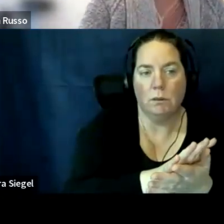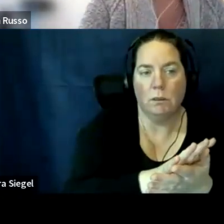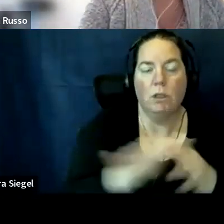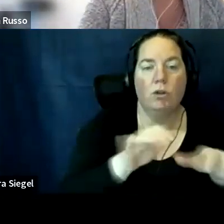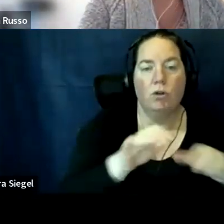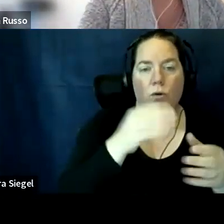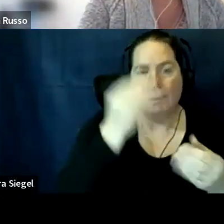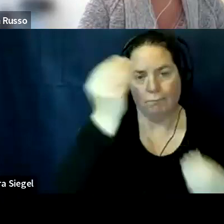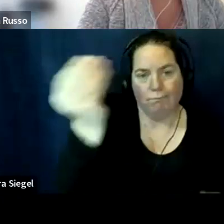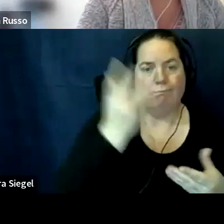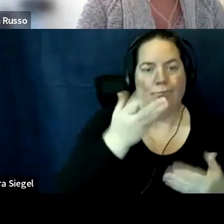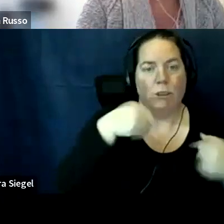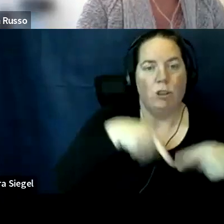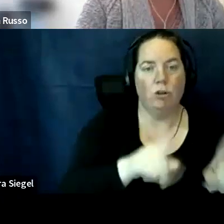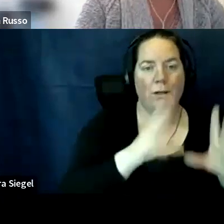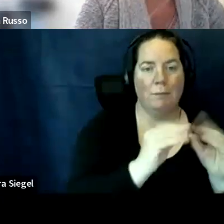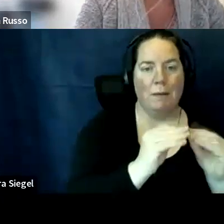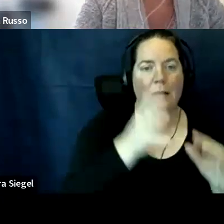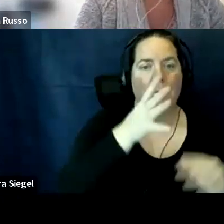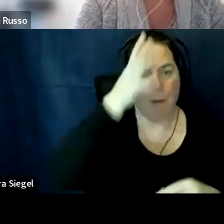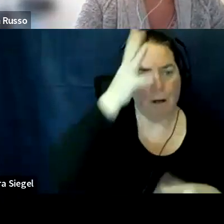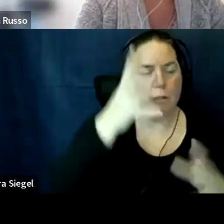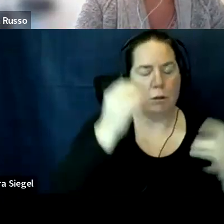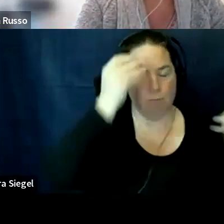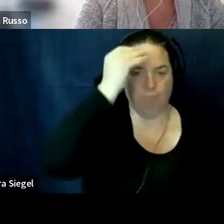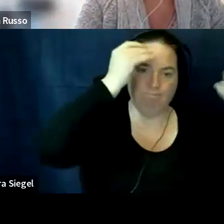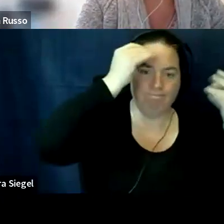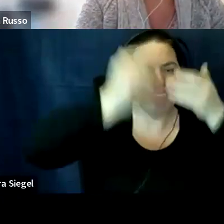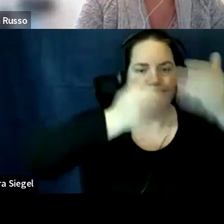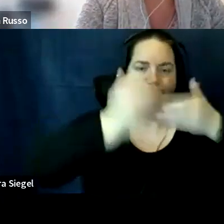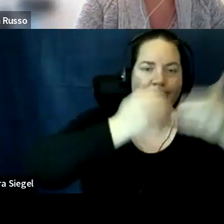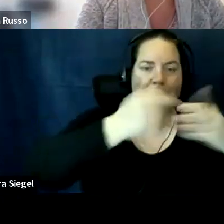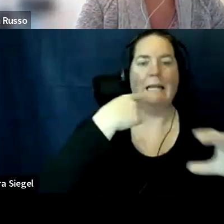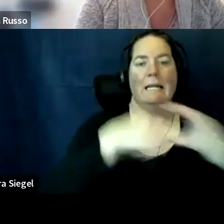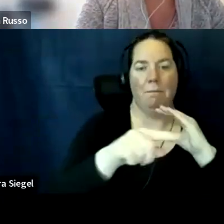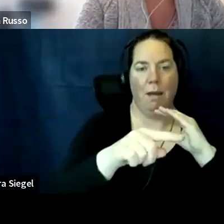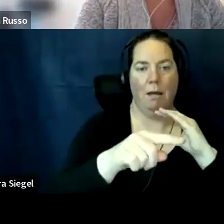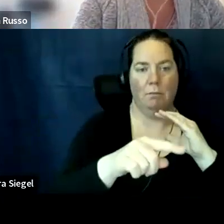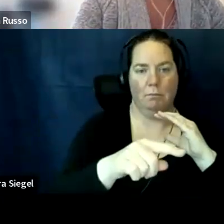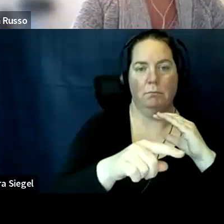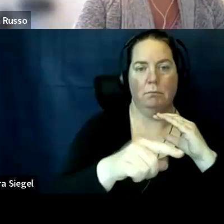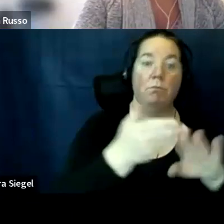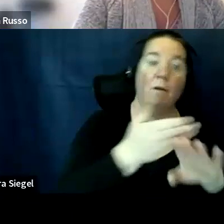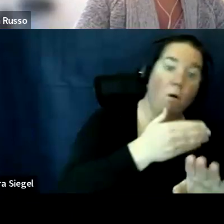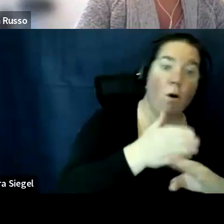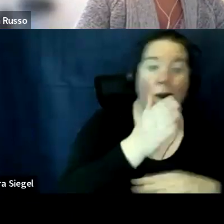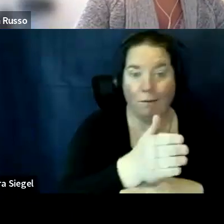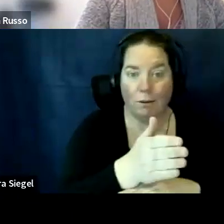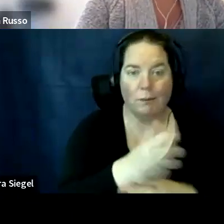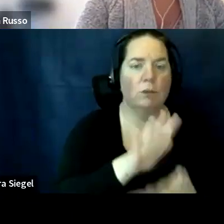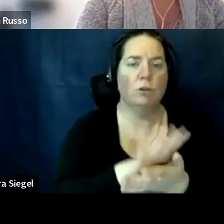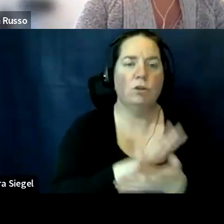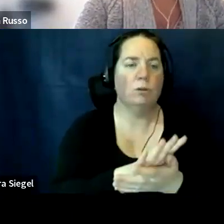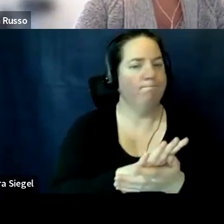meeting. Families wanted to compile their thoughts and email before or after the meeting. We're told that schools